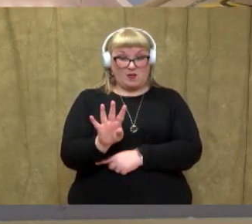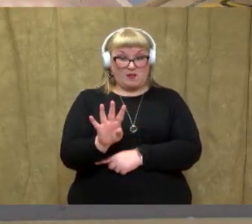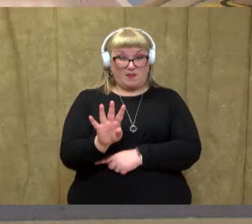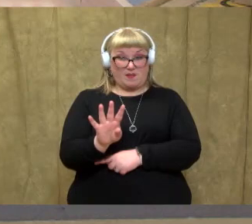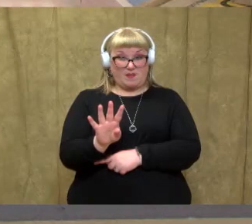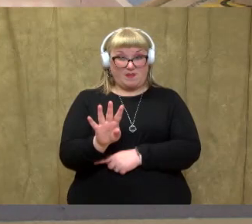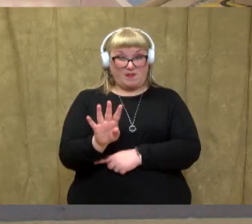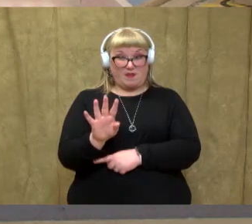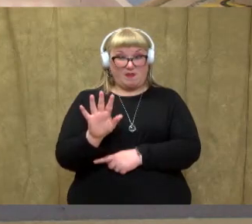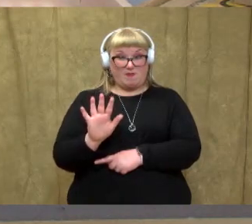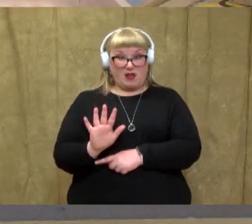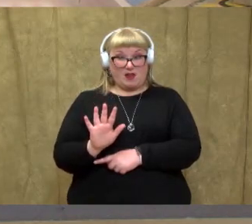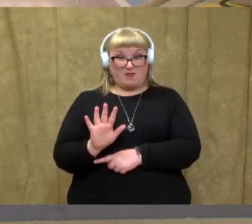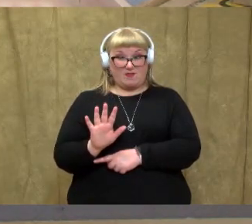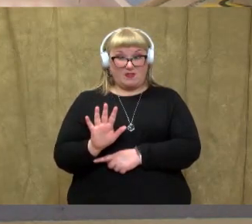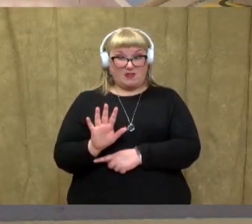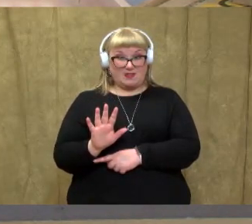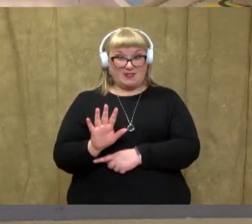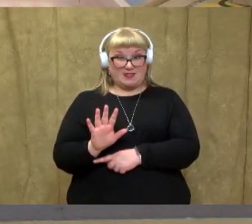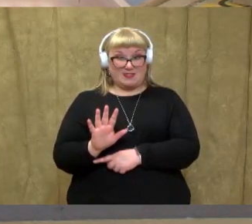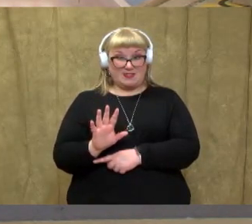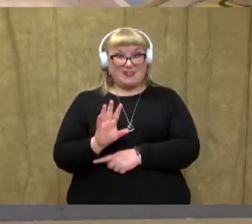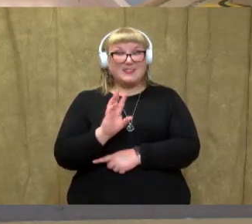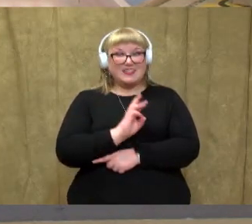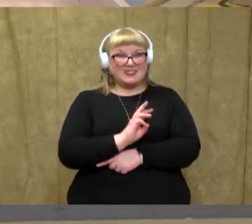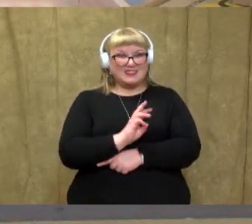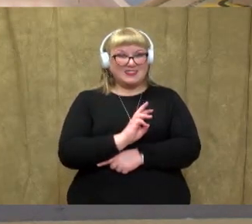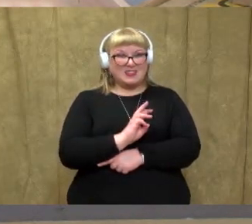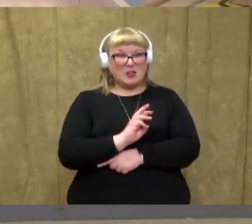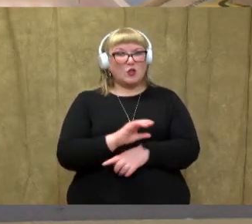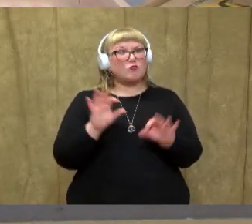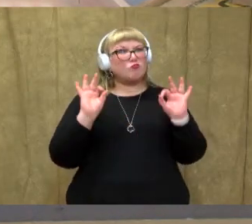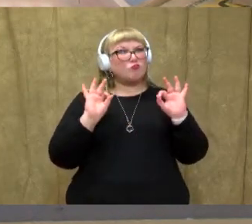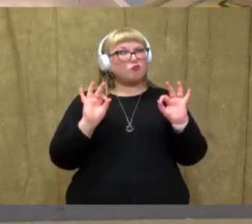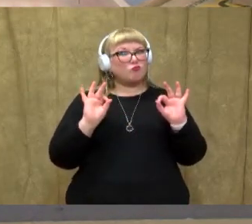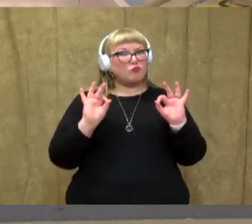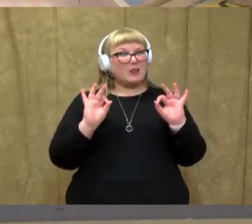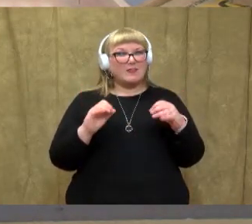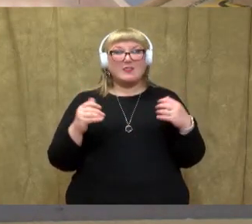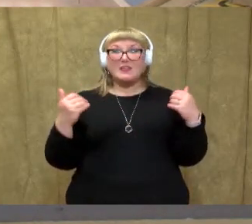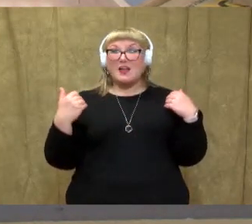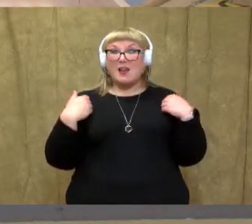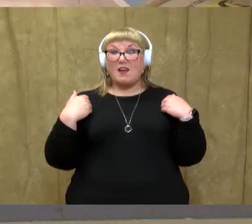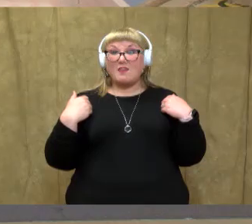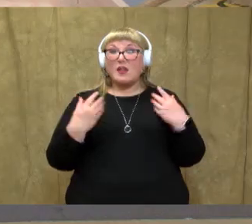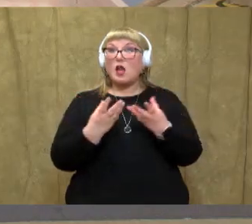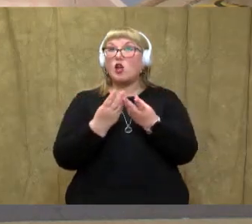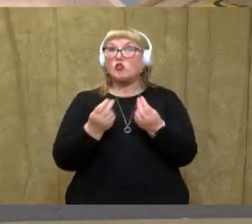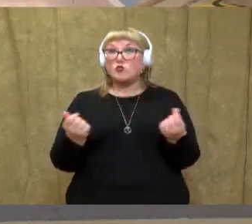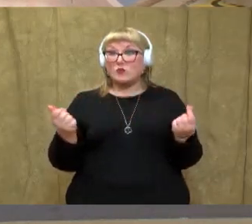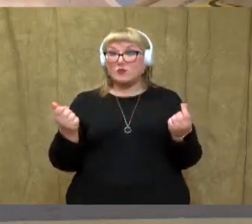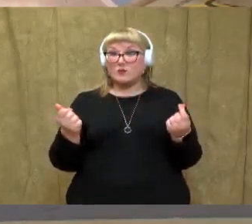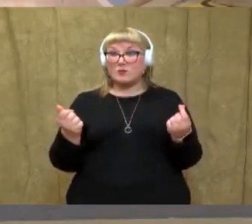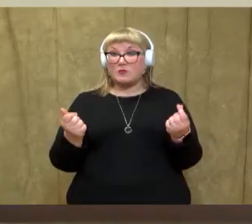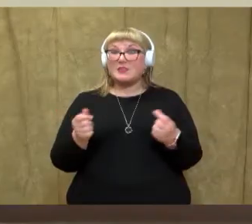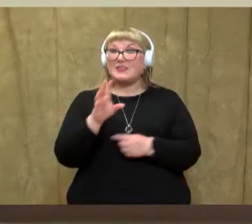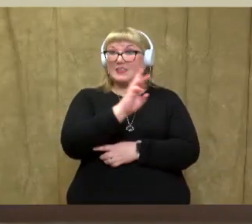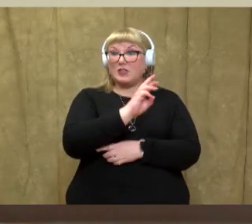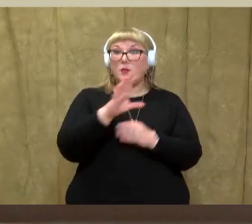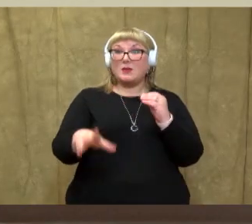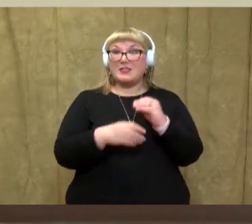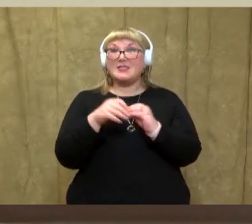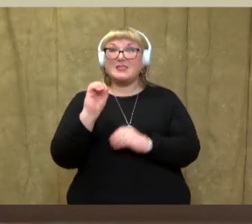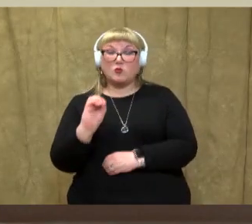4, 5, 6. Very good. So we have solved the problem